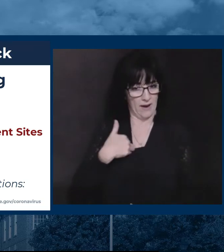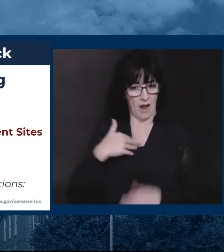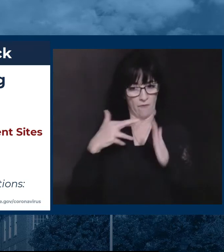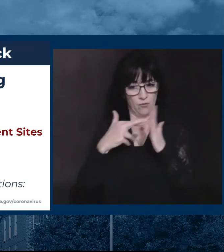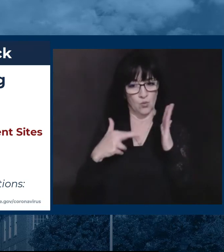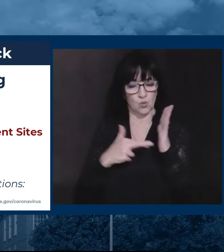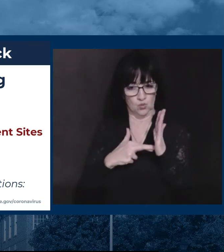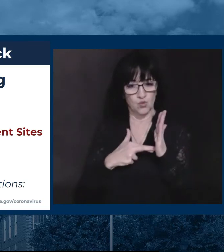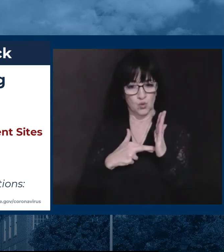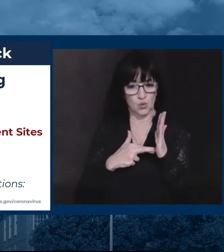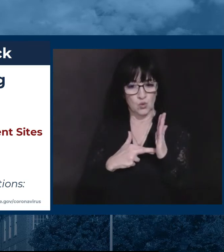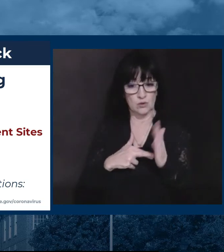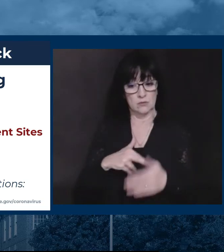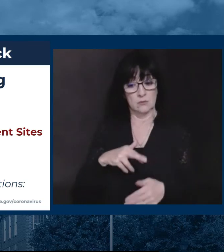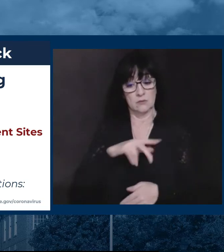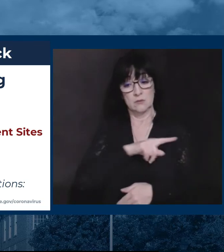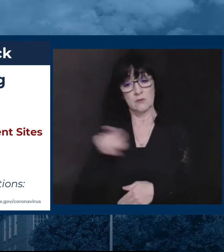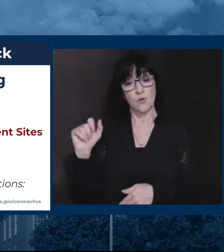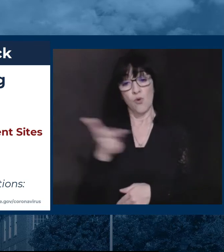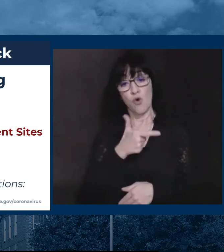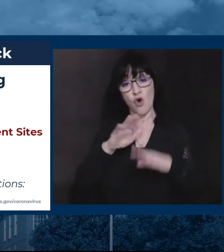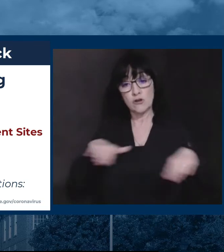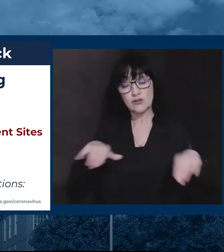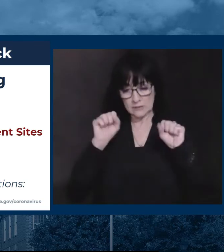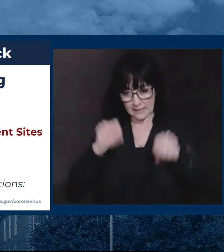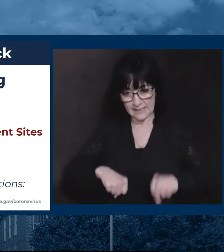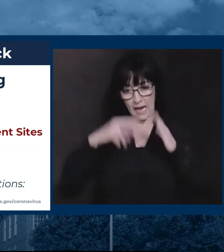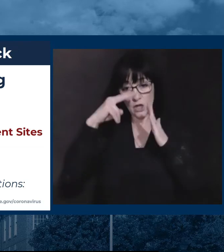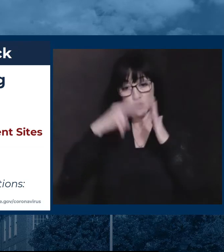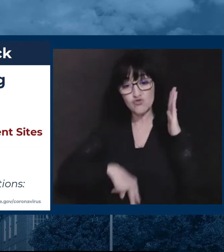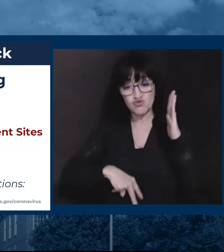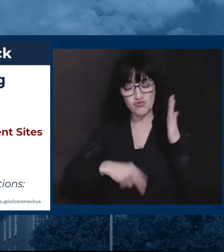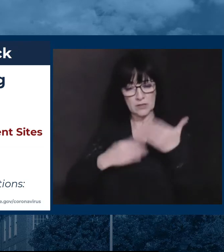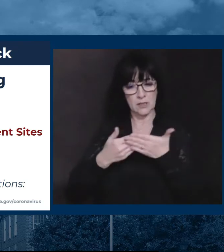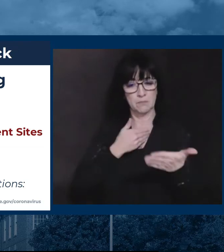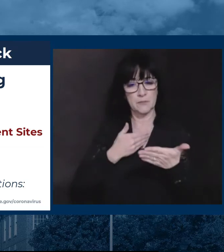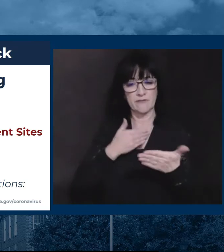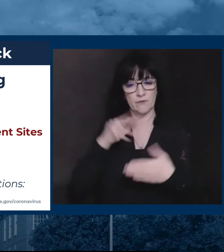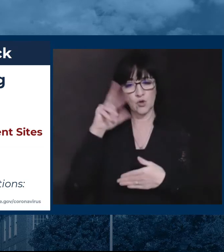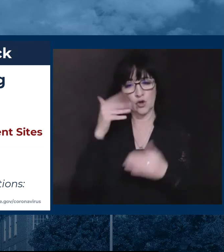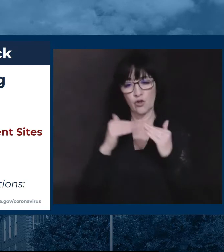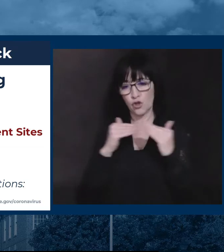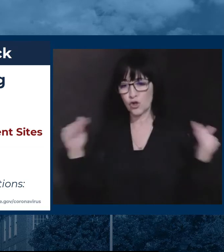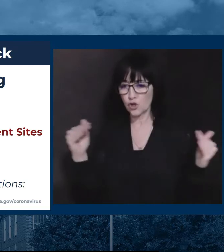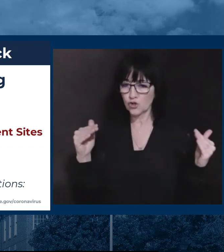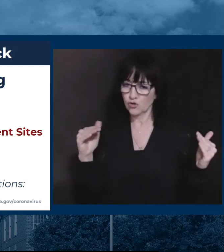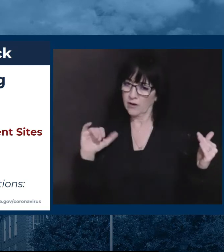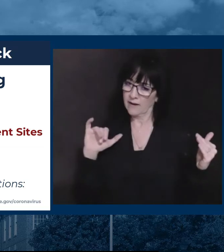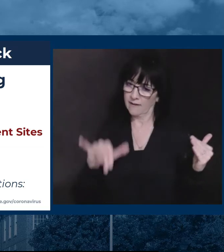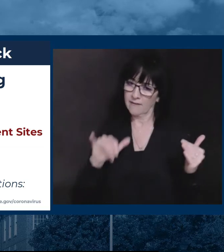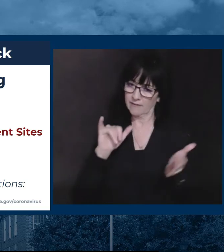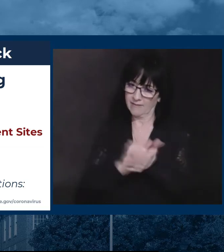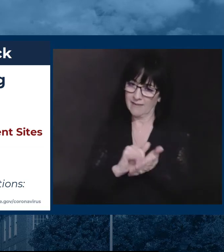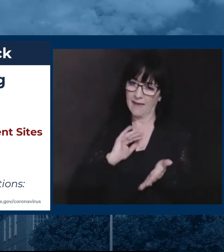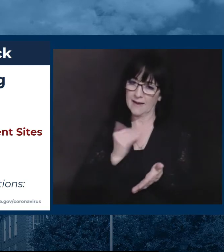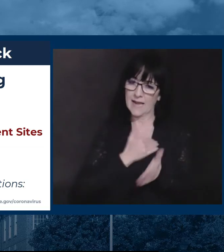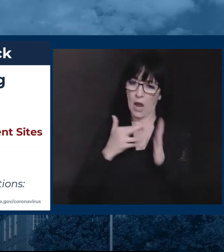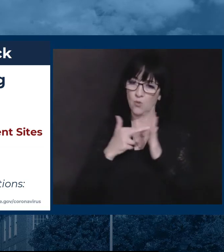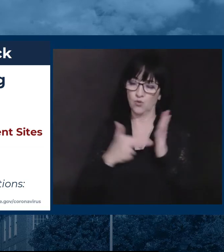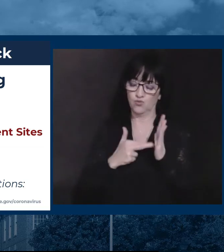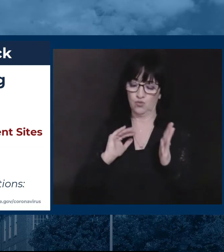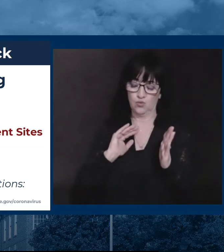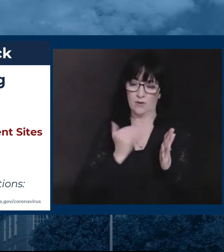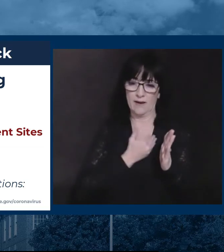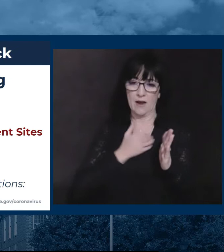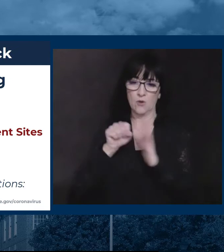#1, and we want to make sure that every child can meet that. Just a reminder before we go to questions of the press, and I thank them for joining